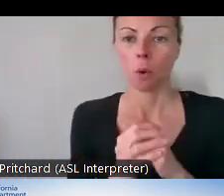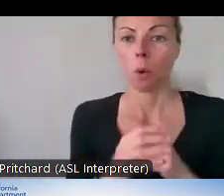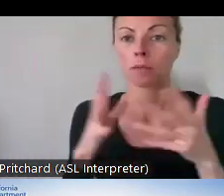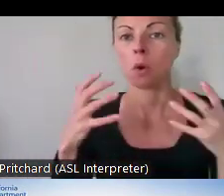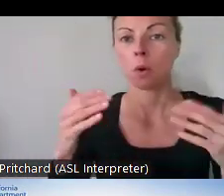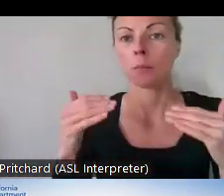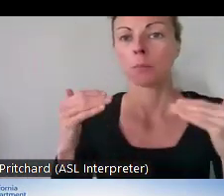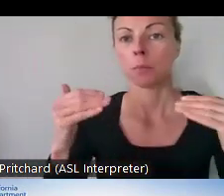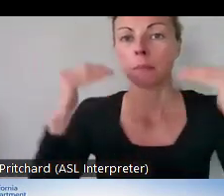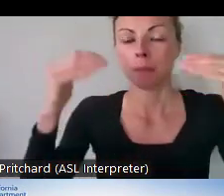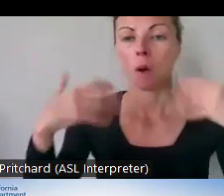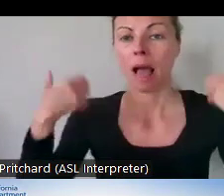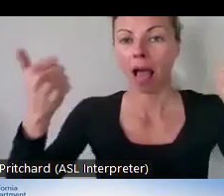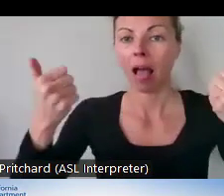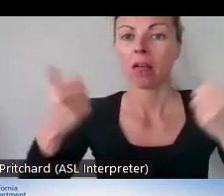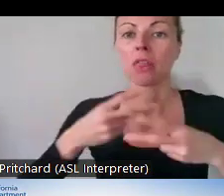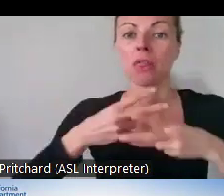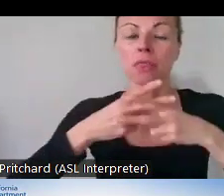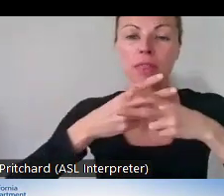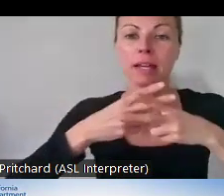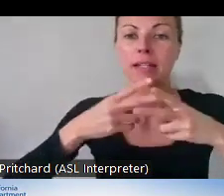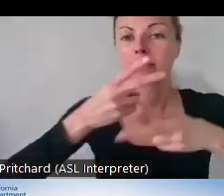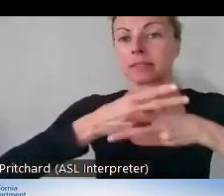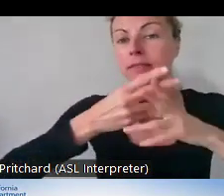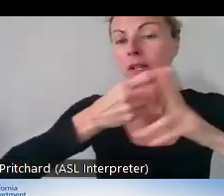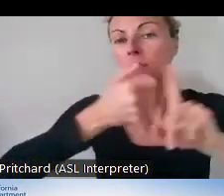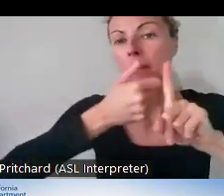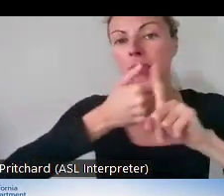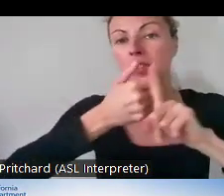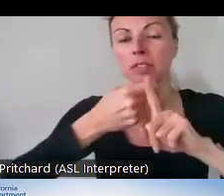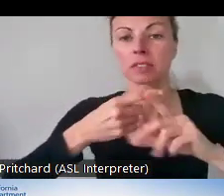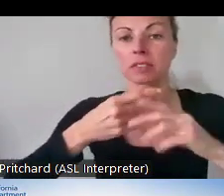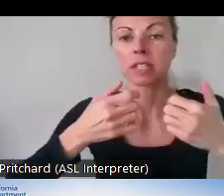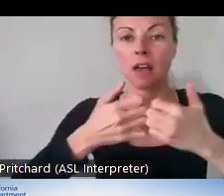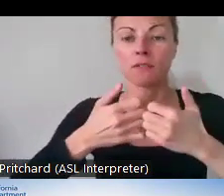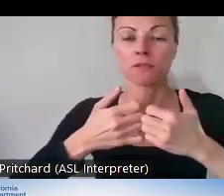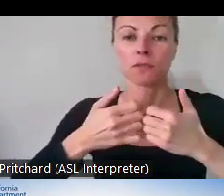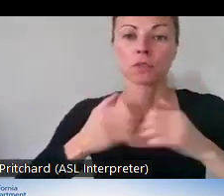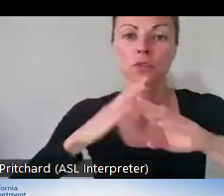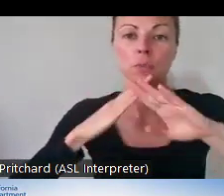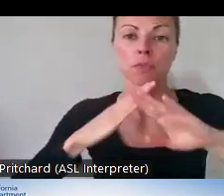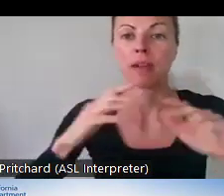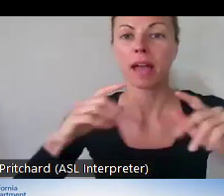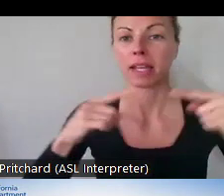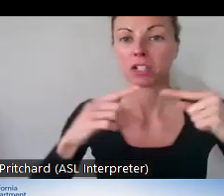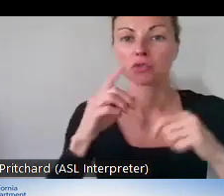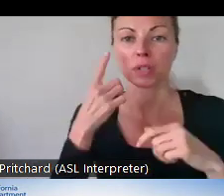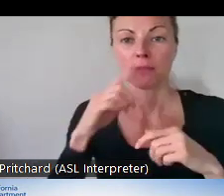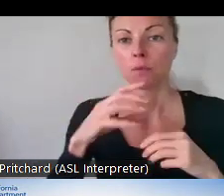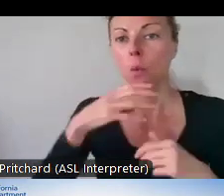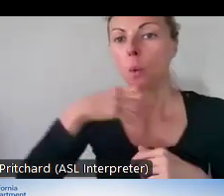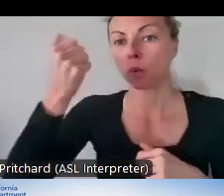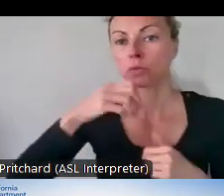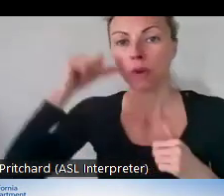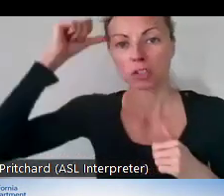to reduce disease, injury, and improve healthier outcomes for older adults 60 and over. This is done